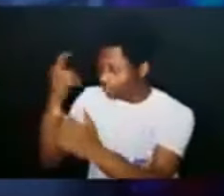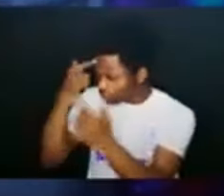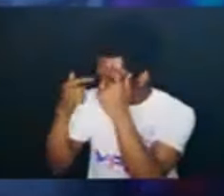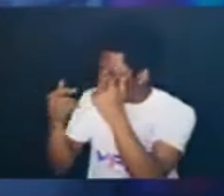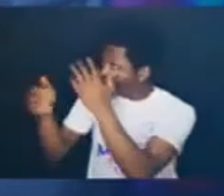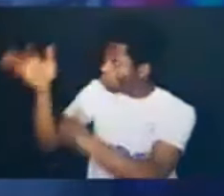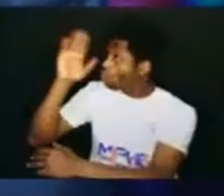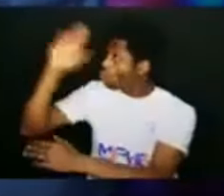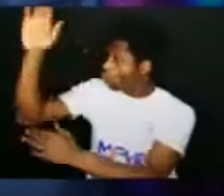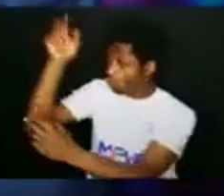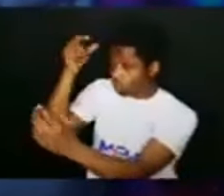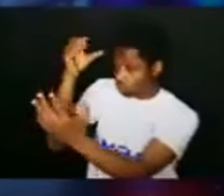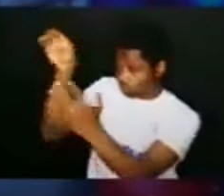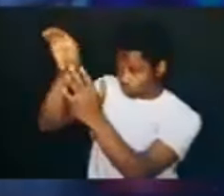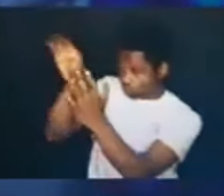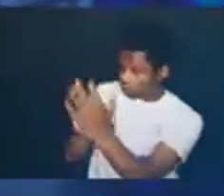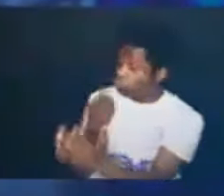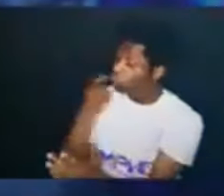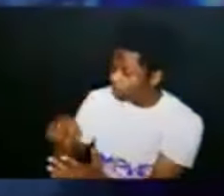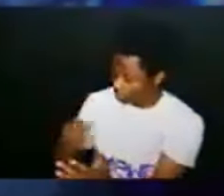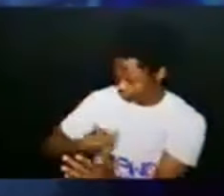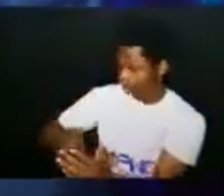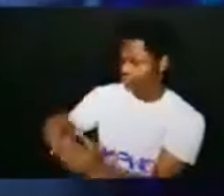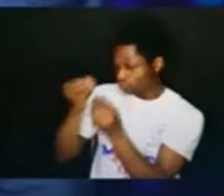his commands and do what